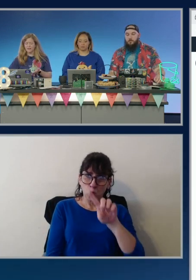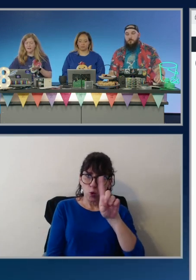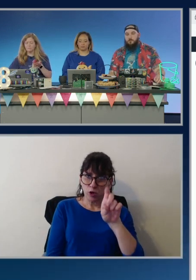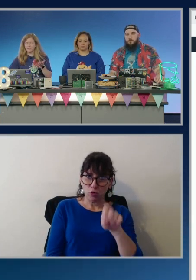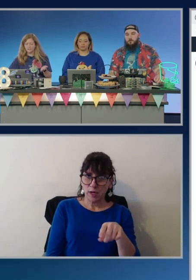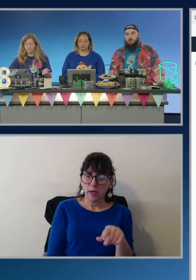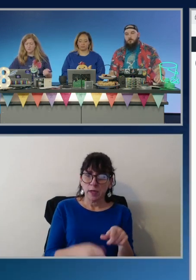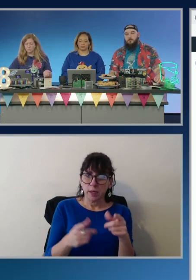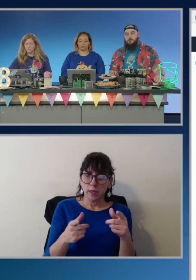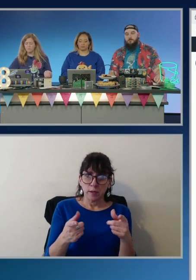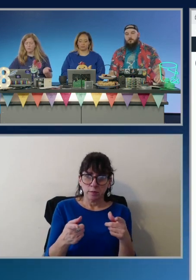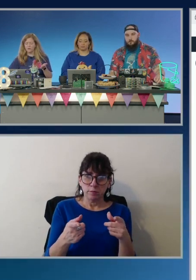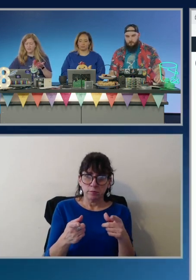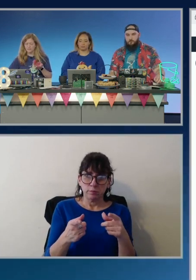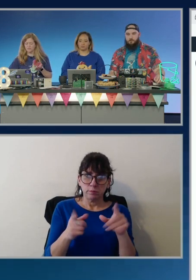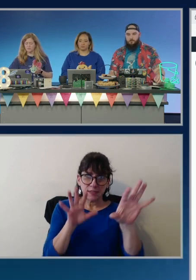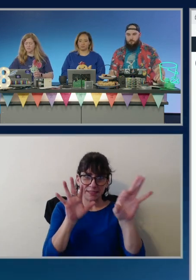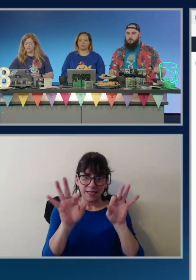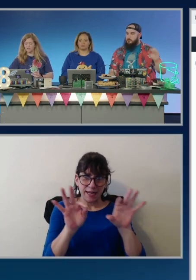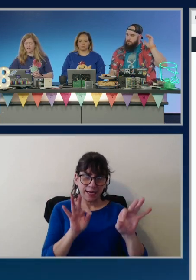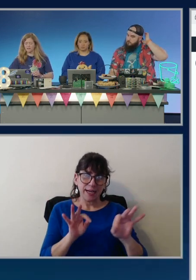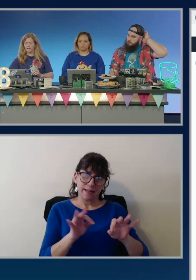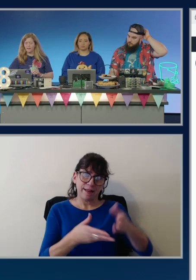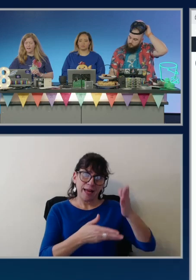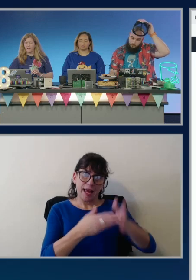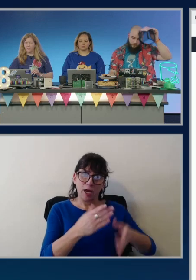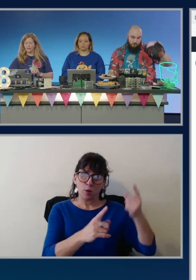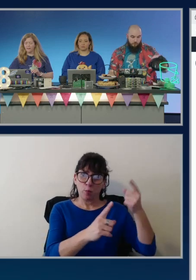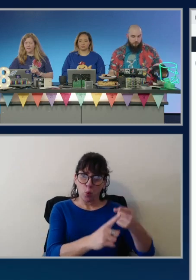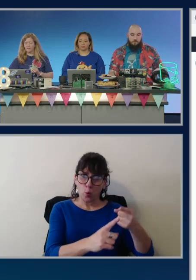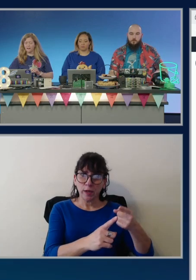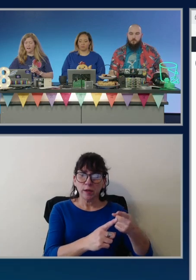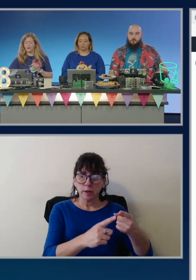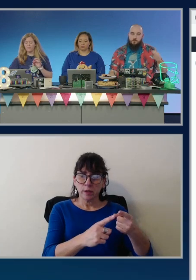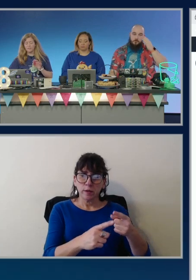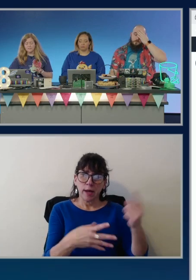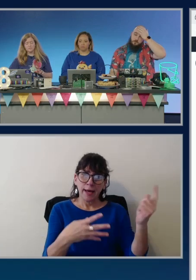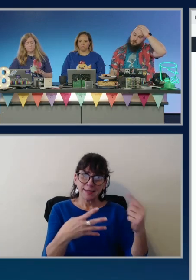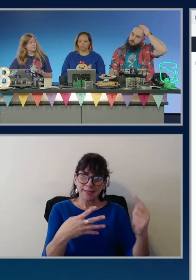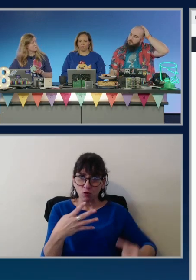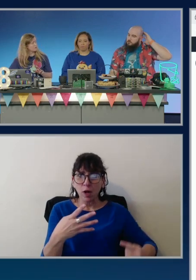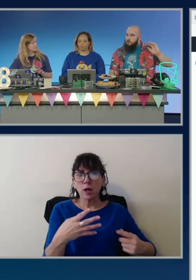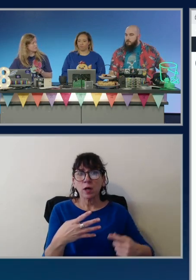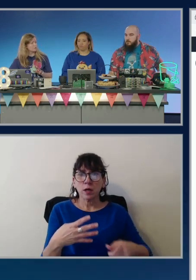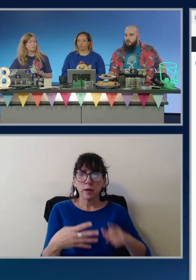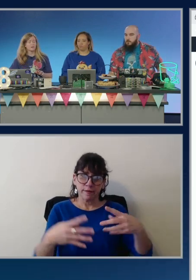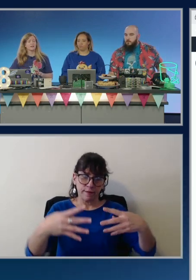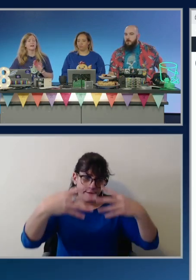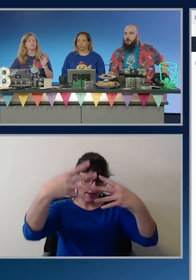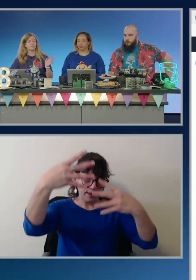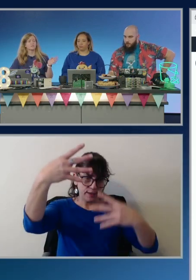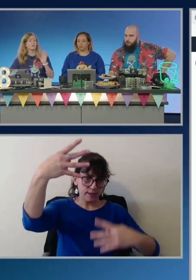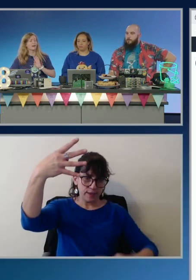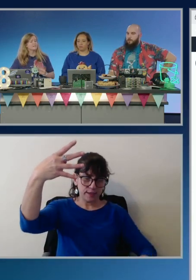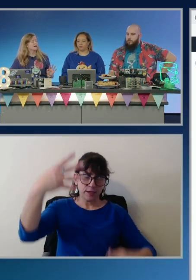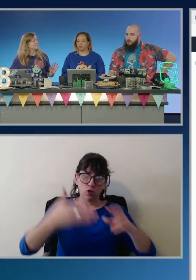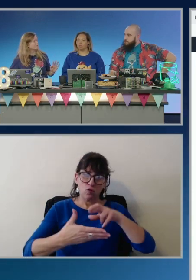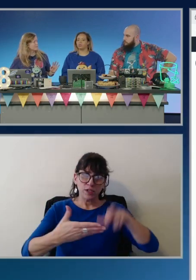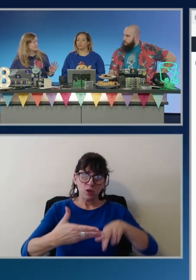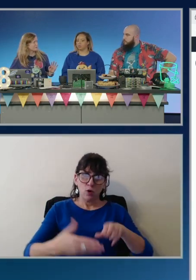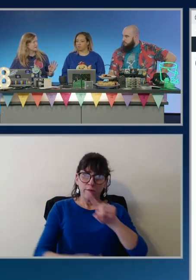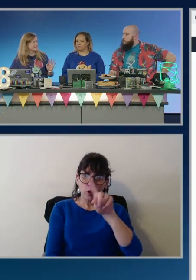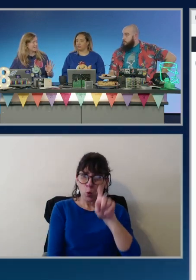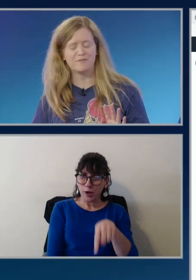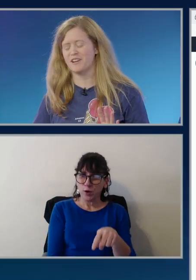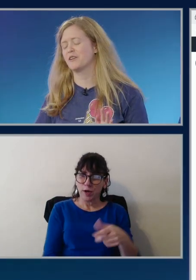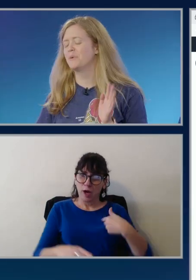it's selecting the source endpoint, et cetera, et cetera. And then this is the result of the query, actually. Okay. So I did run